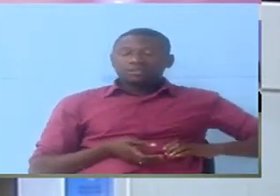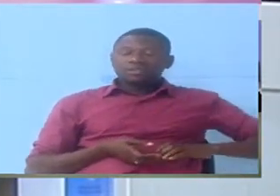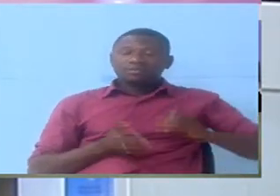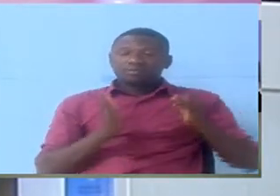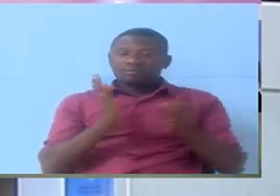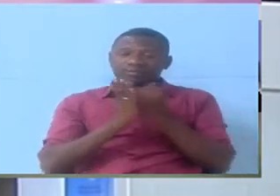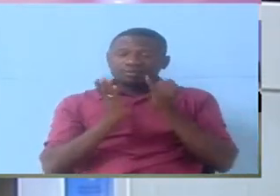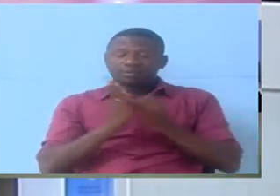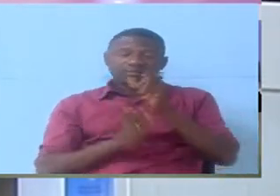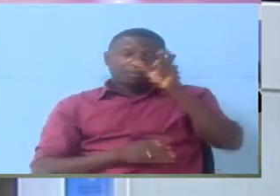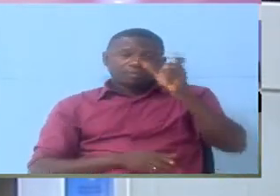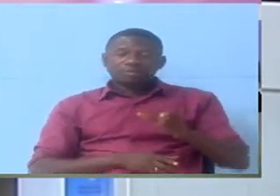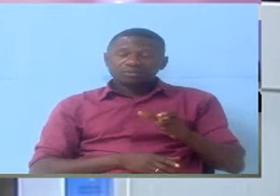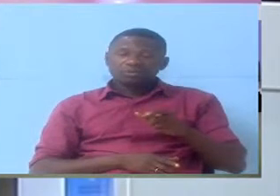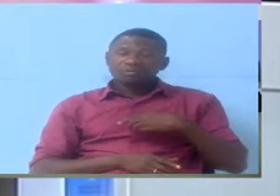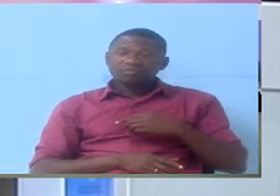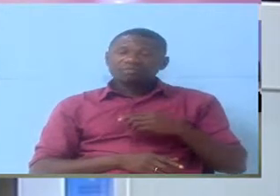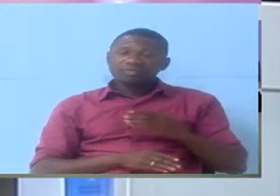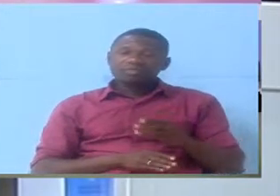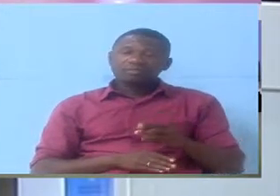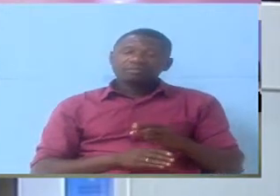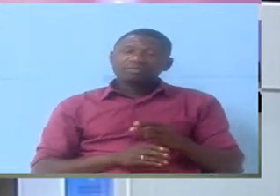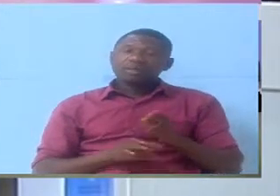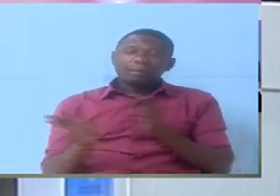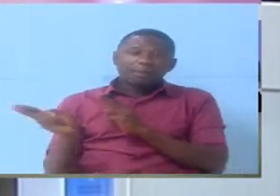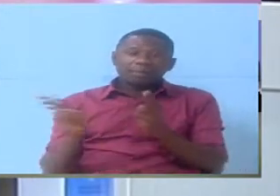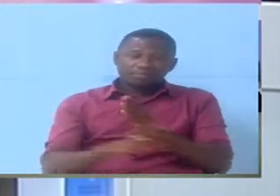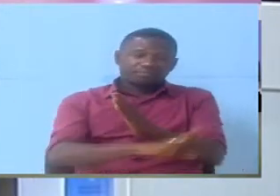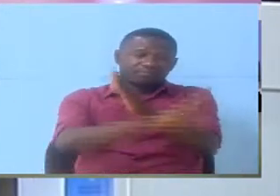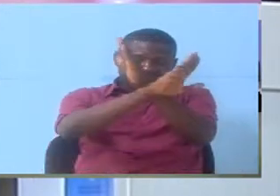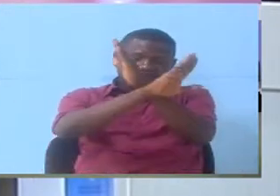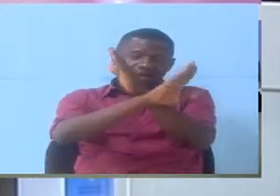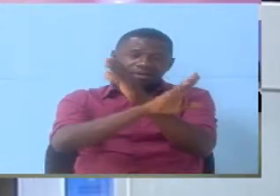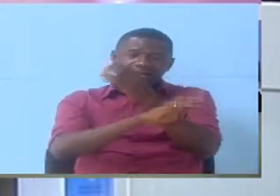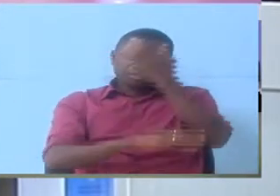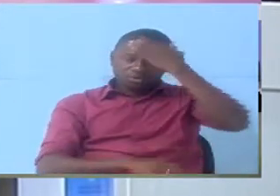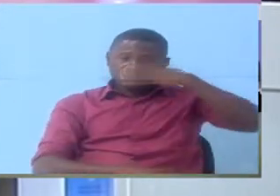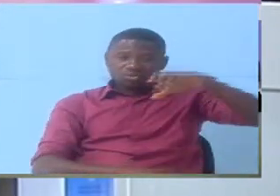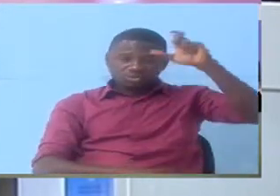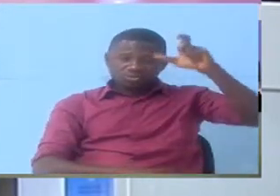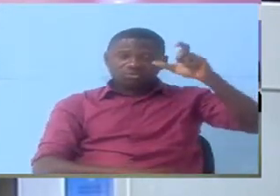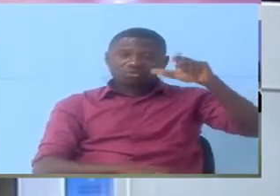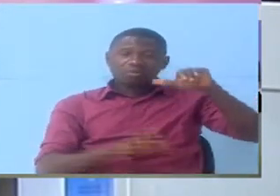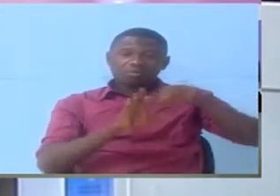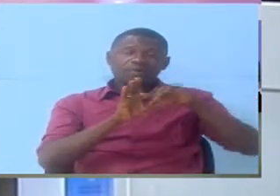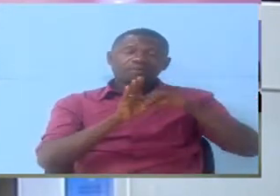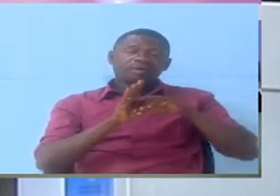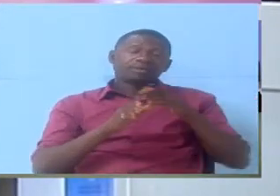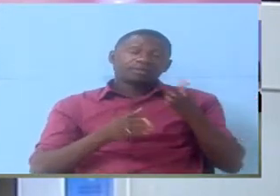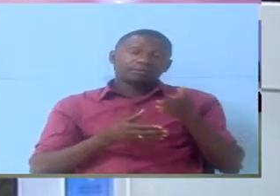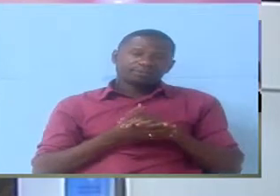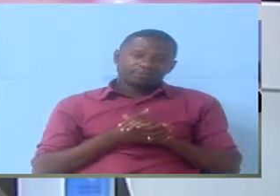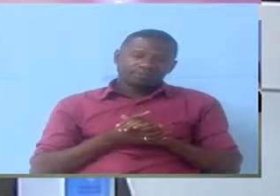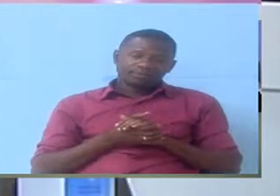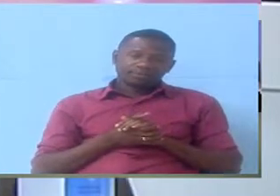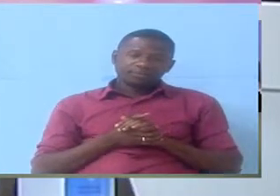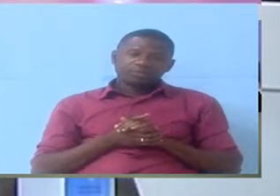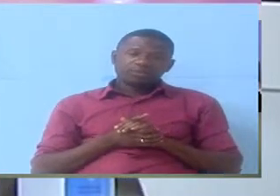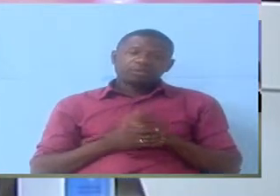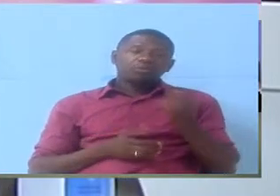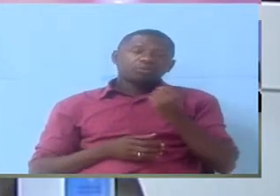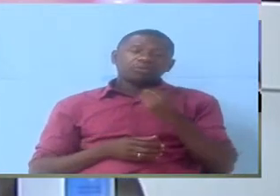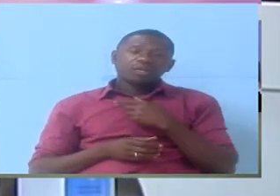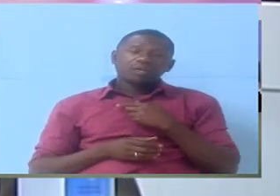the ceasefire commission. But there was a ceasefire